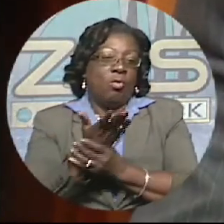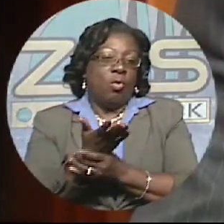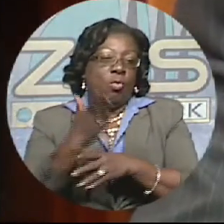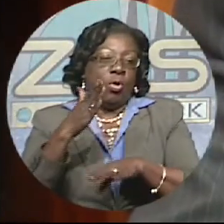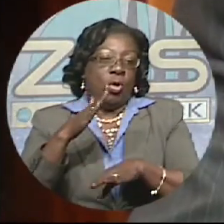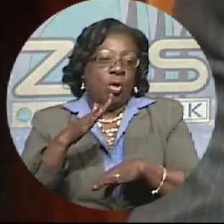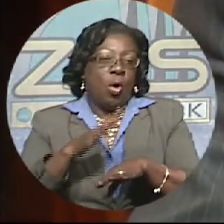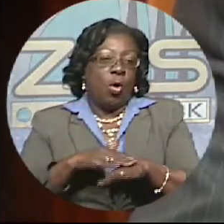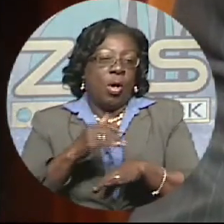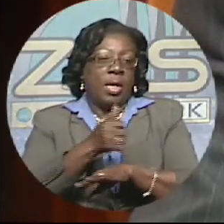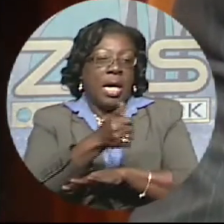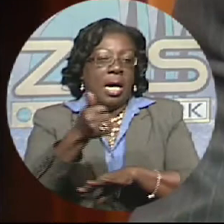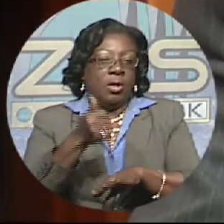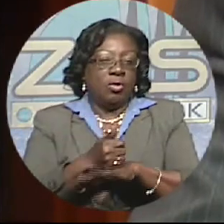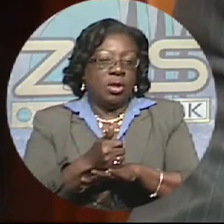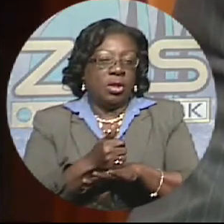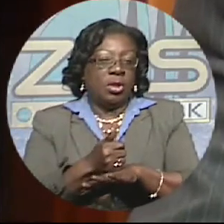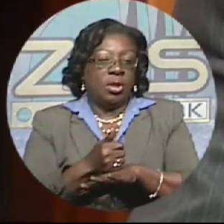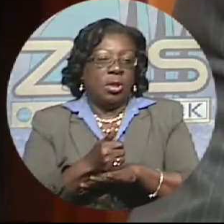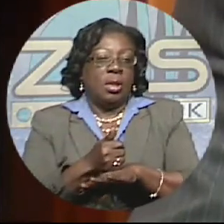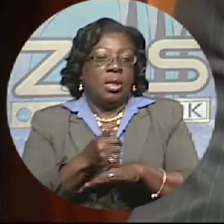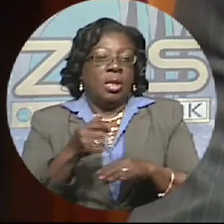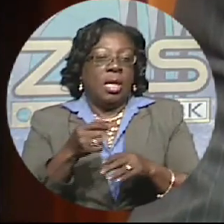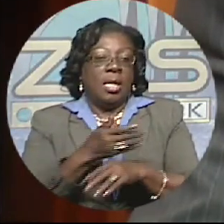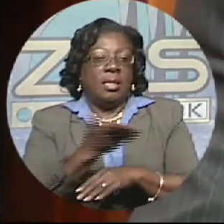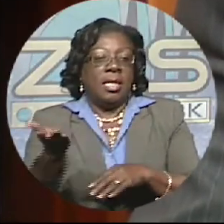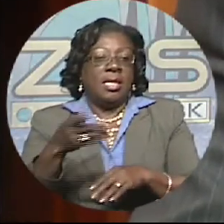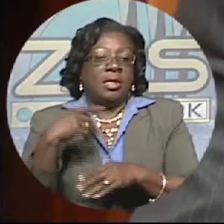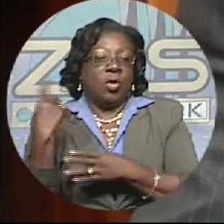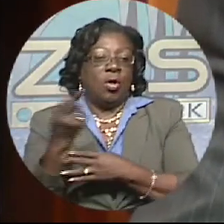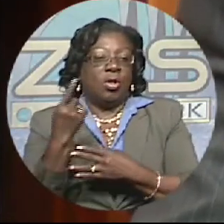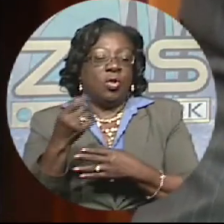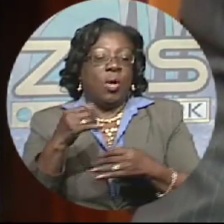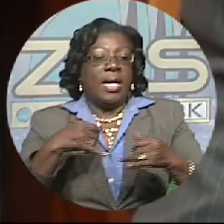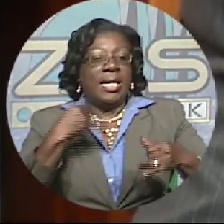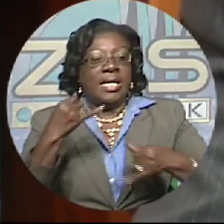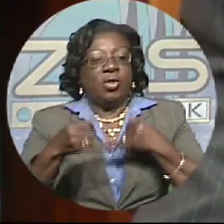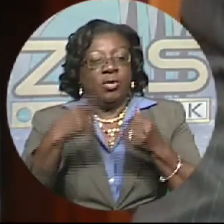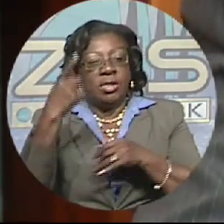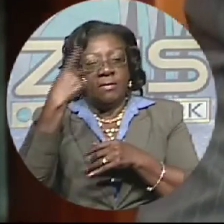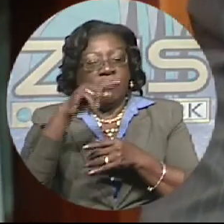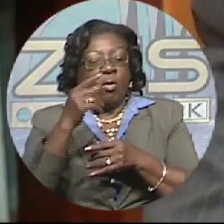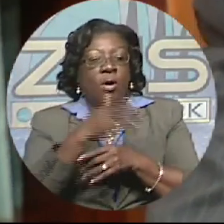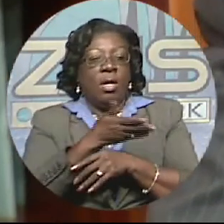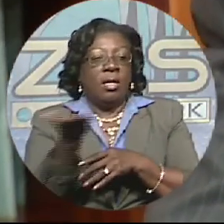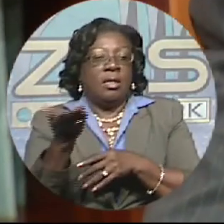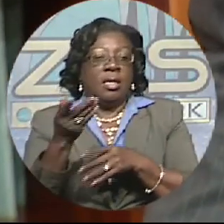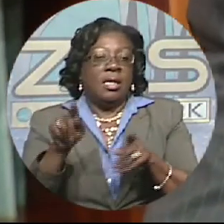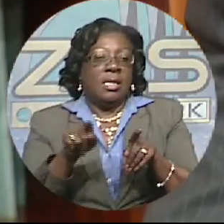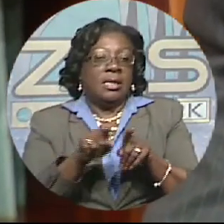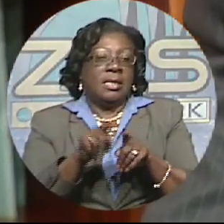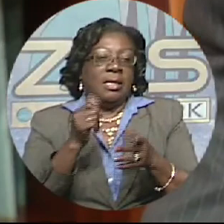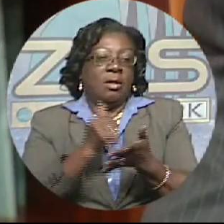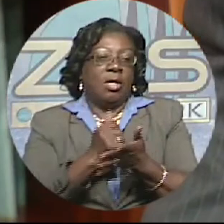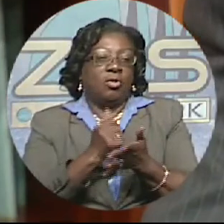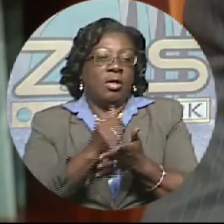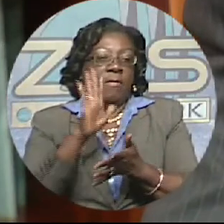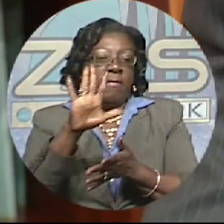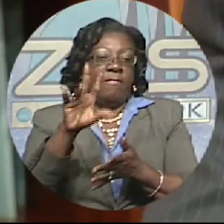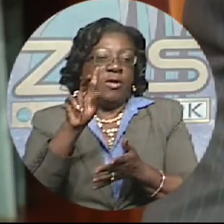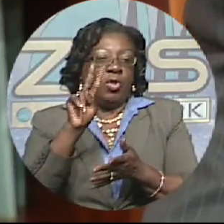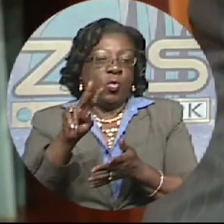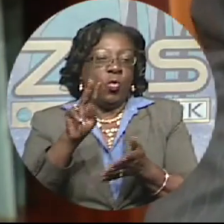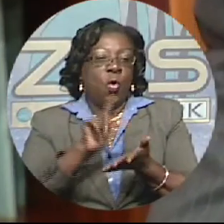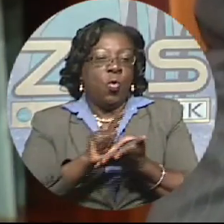on the demonstration farm in Andros, and there's also an interest for the same contract, a 52-week contract